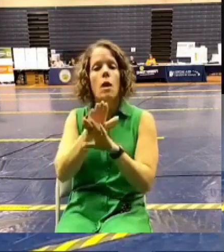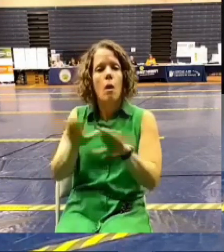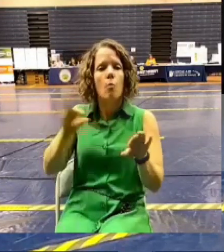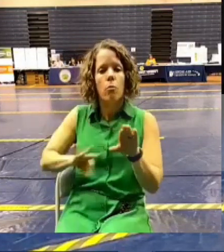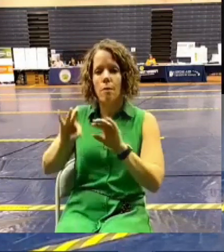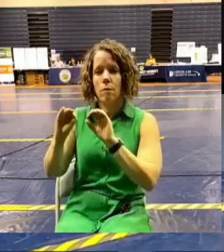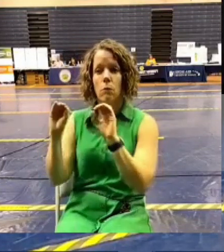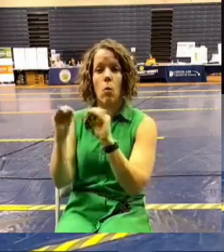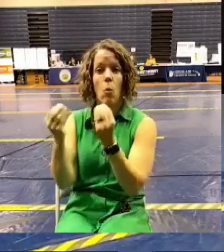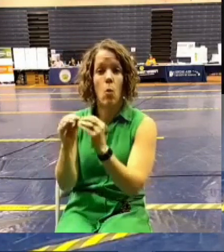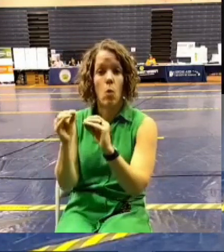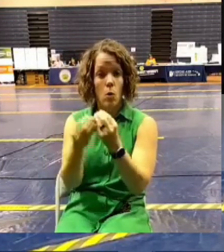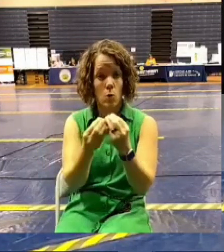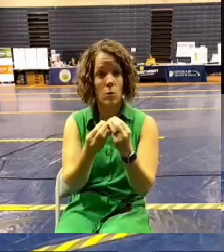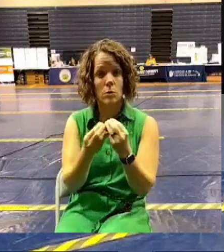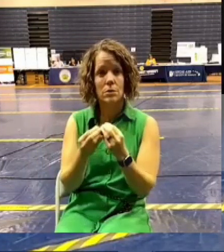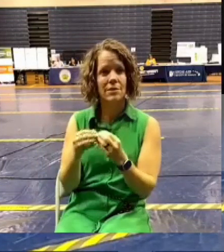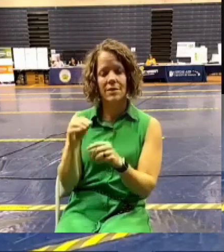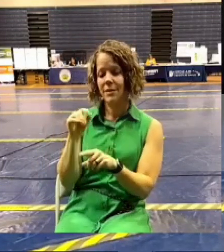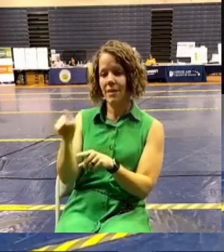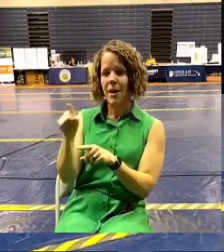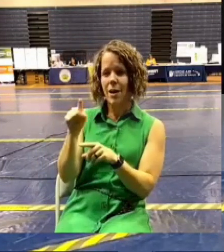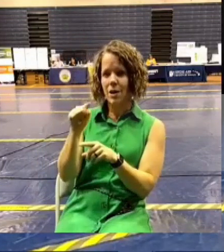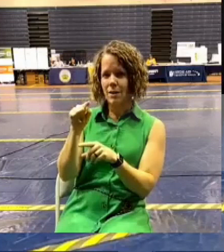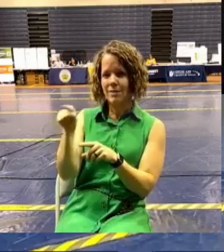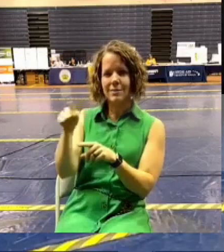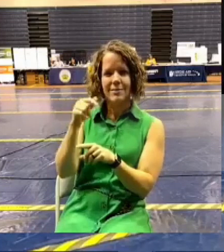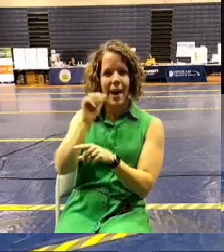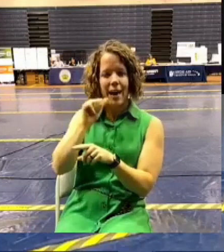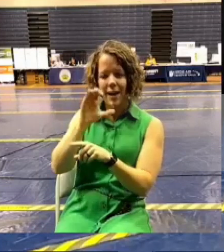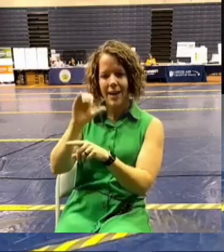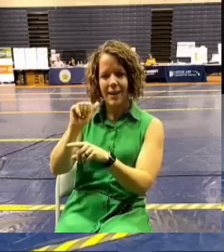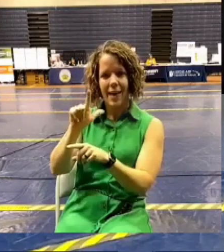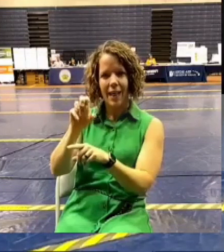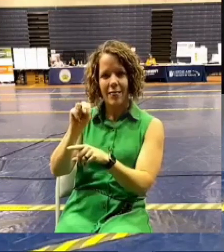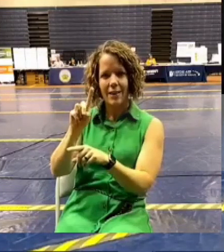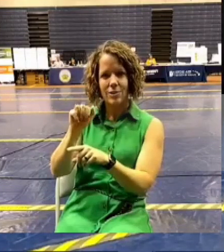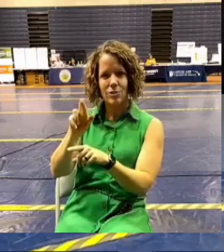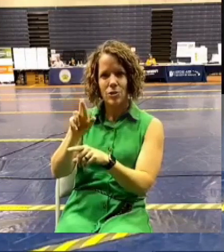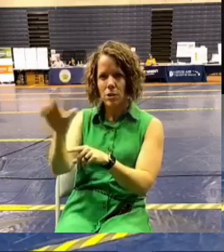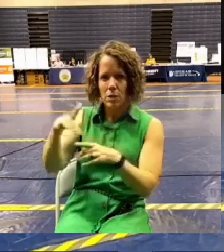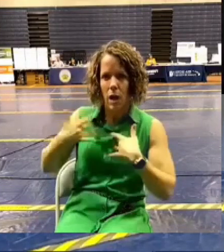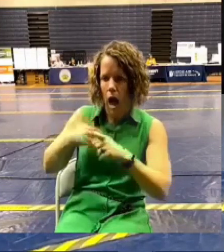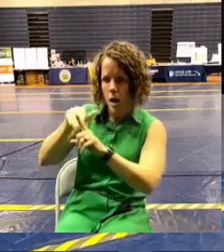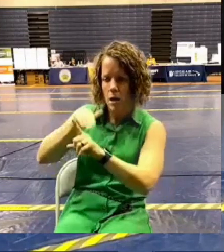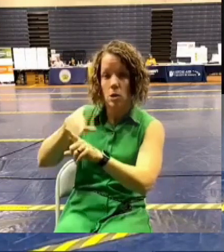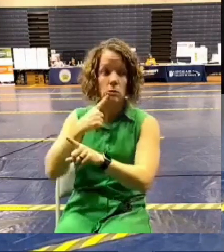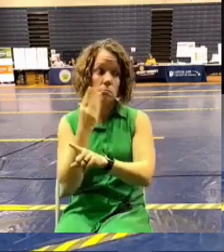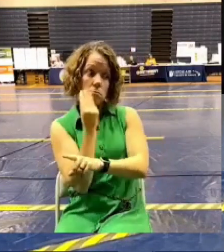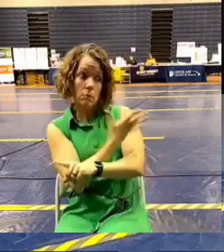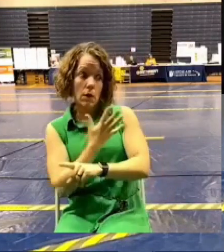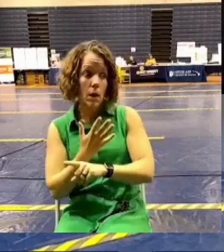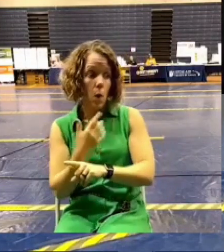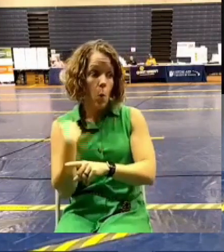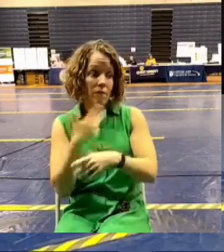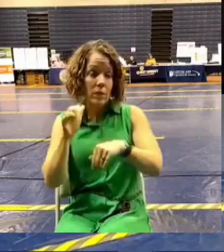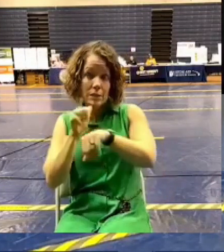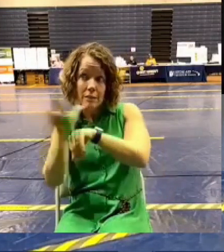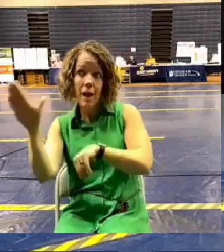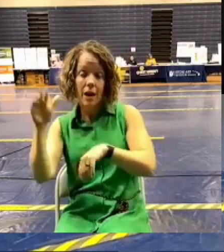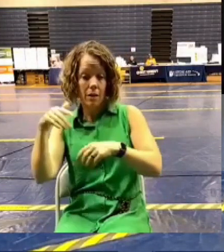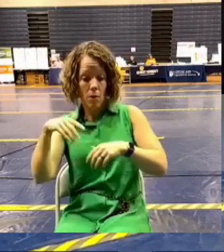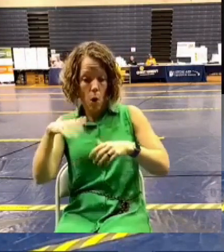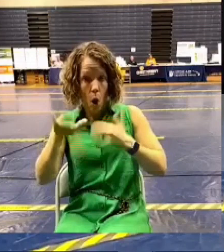my awesome friend, Tova Callender. I call her and she says, Kaliko, the samples are in the mainland and we're waiting for results. So it all starts